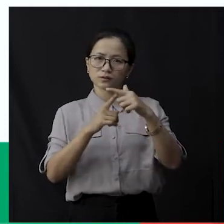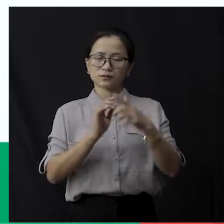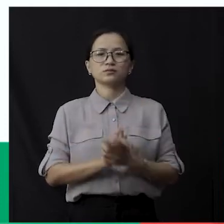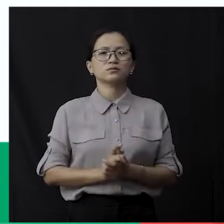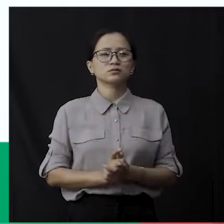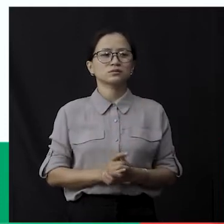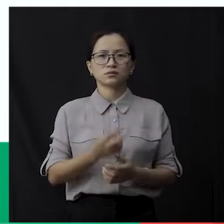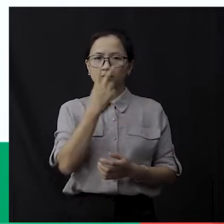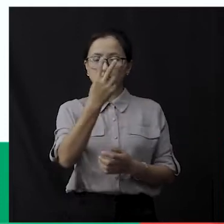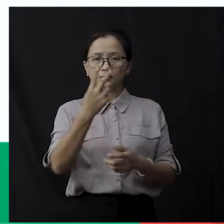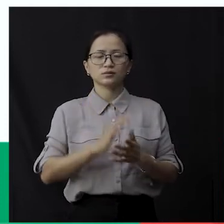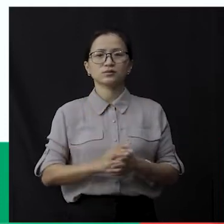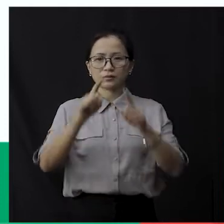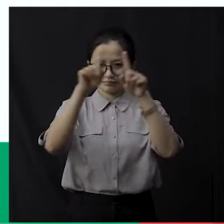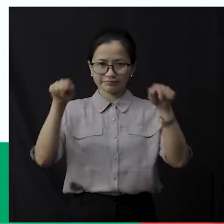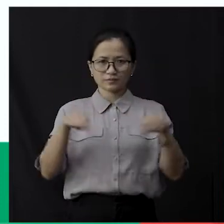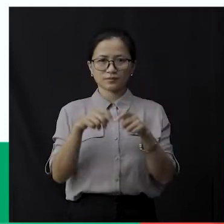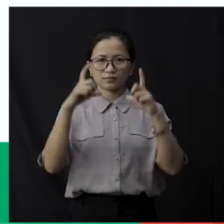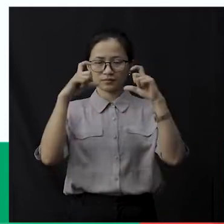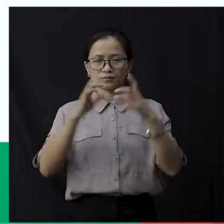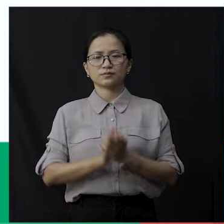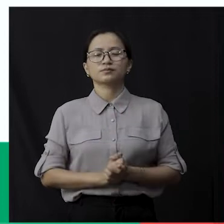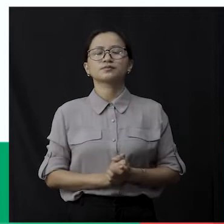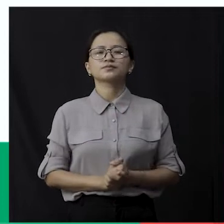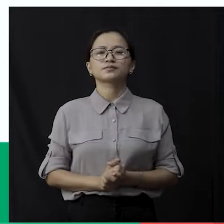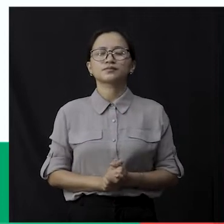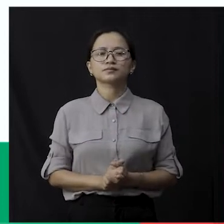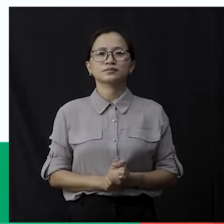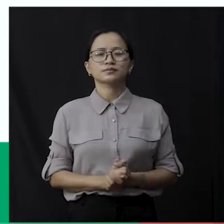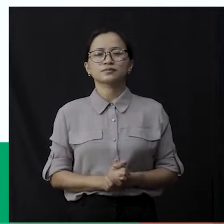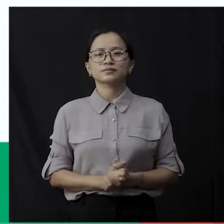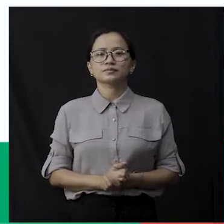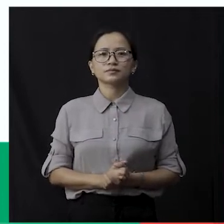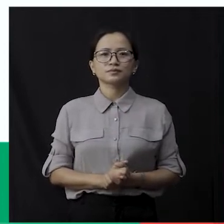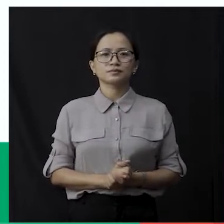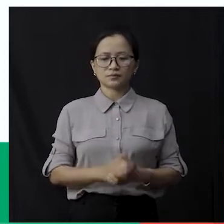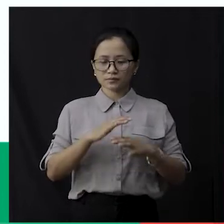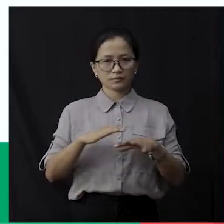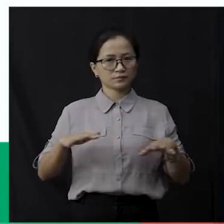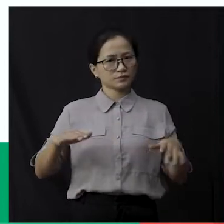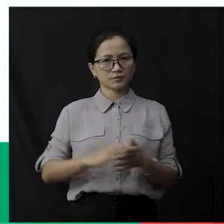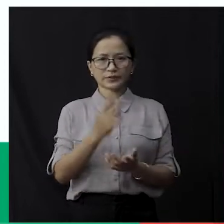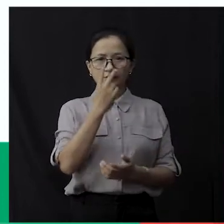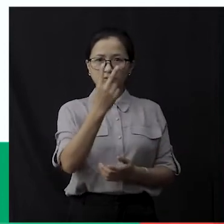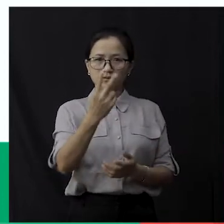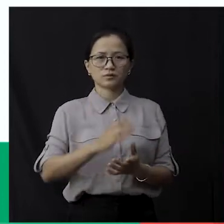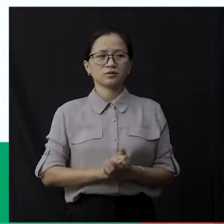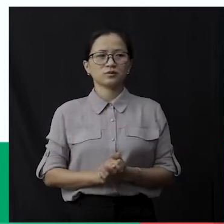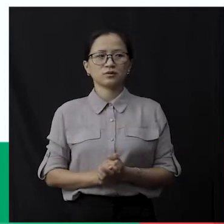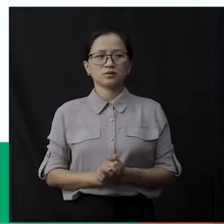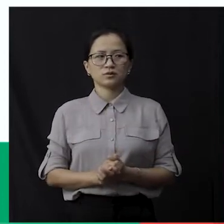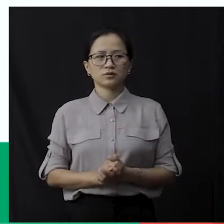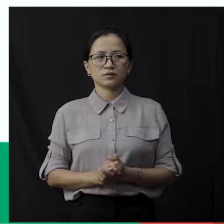So Mount Everest is the highest mountain peak in the world. Okay? So students, you can see here this